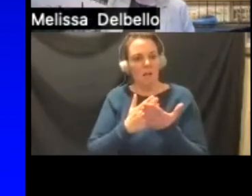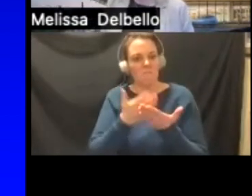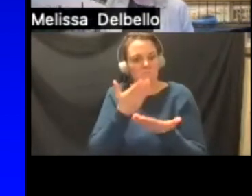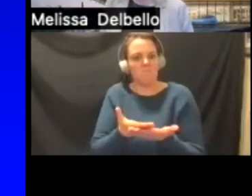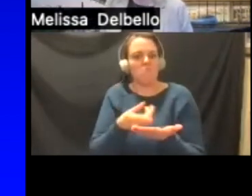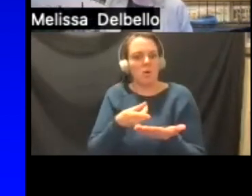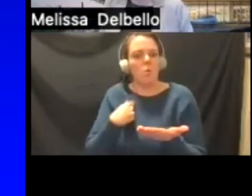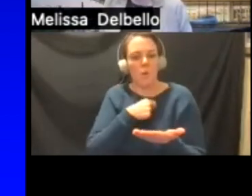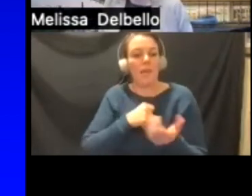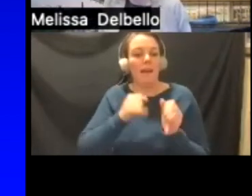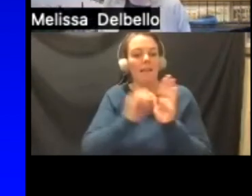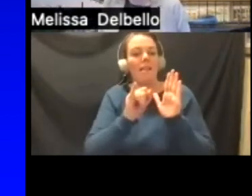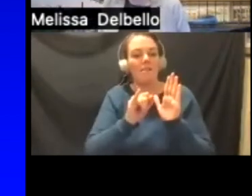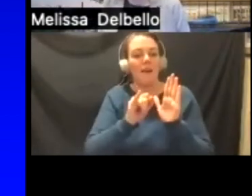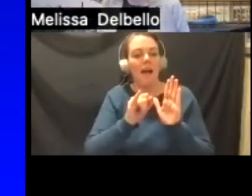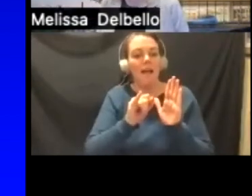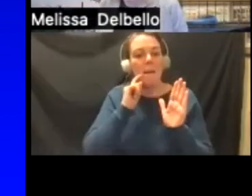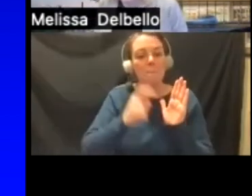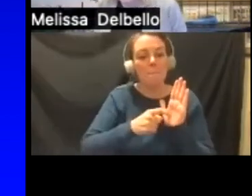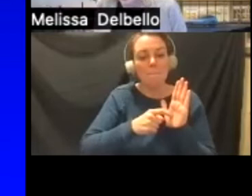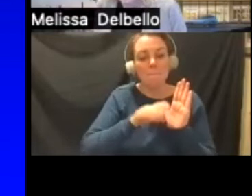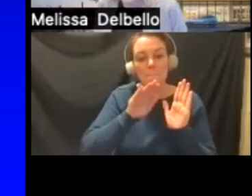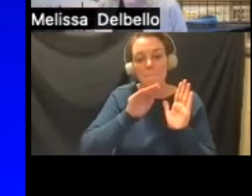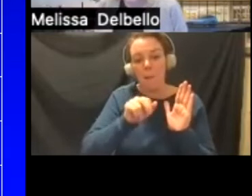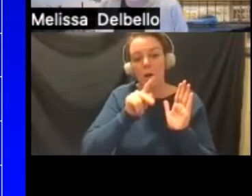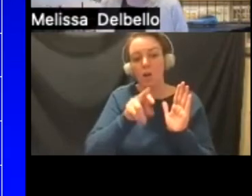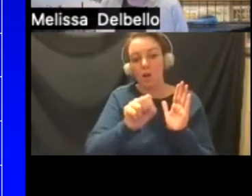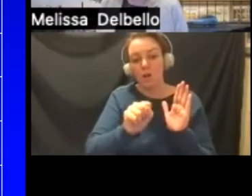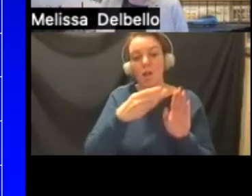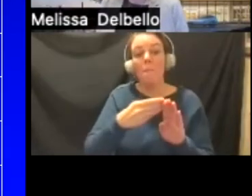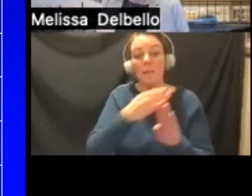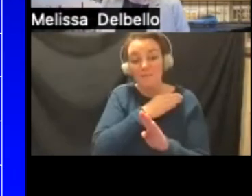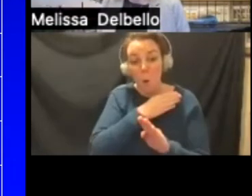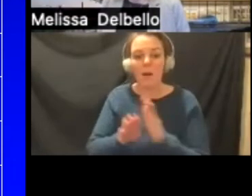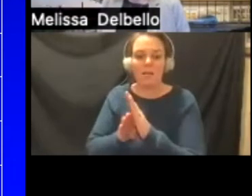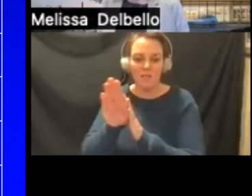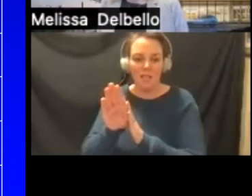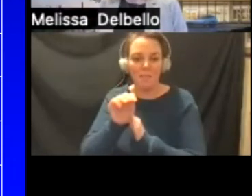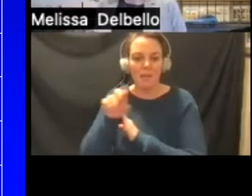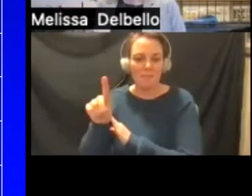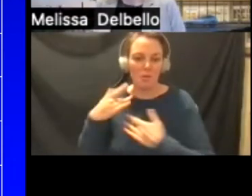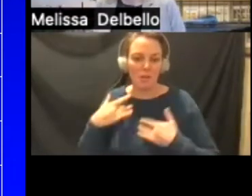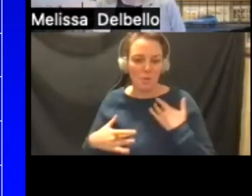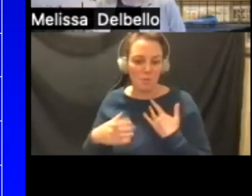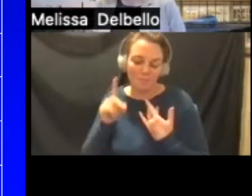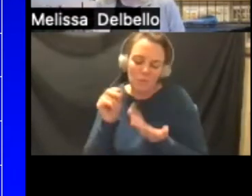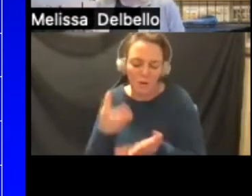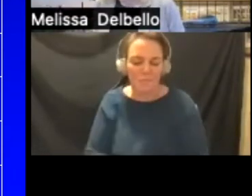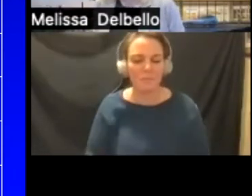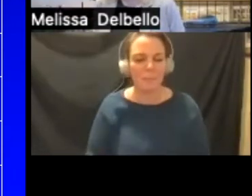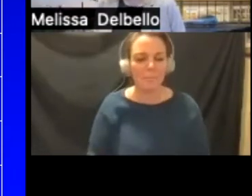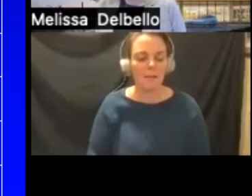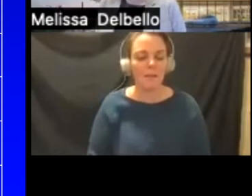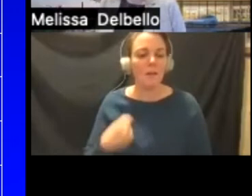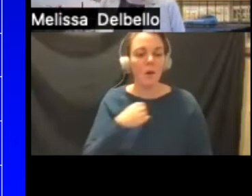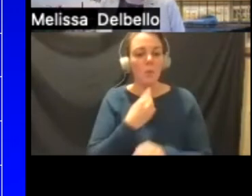some markers before the onset of the mood disorder. Similarly, we've used our at-risk